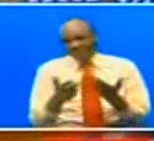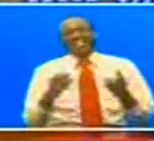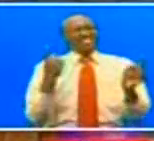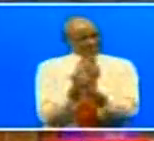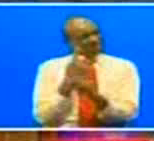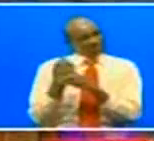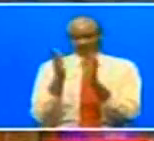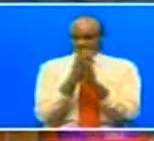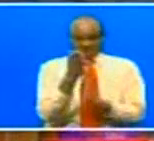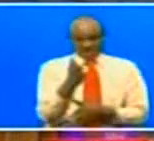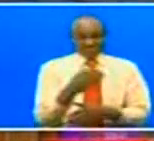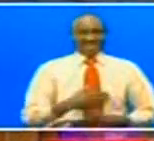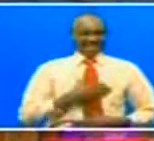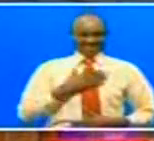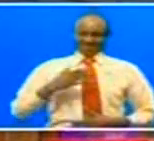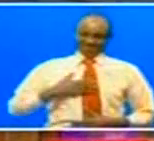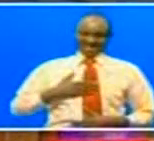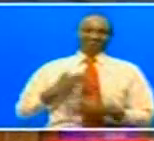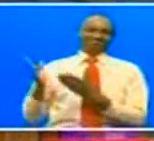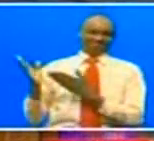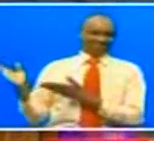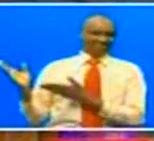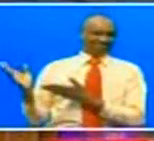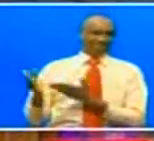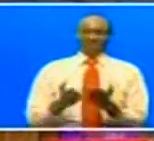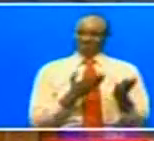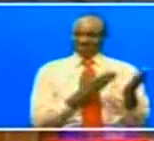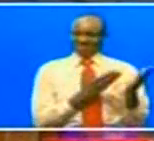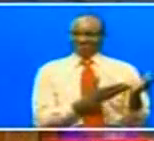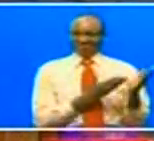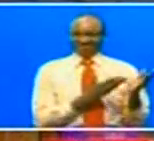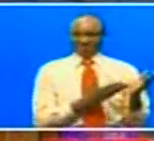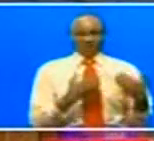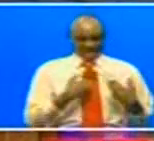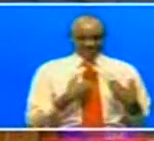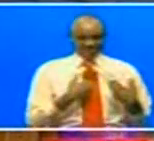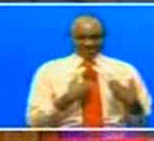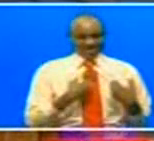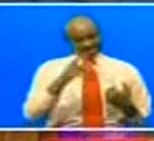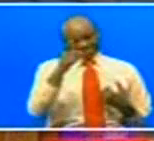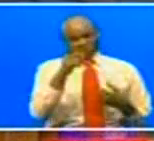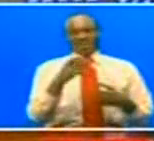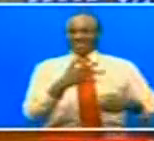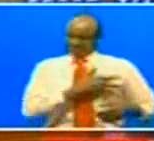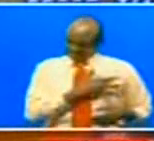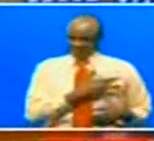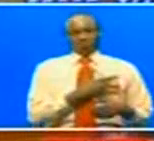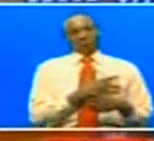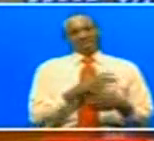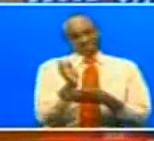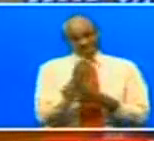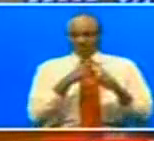about. My guests, this is a different kind of Inspiration Thursday. He's been in government for the